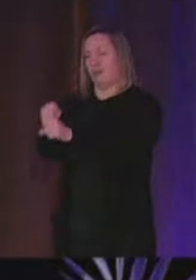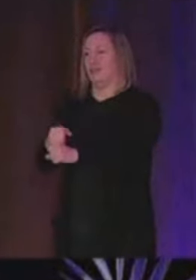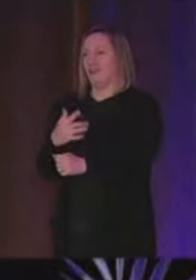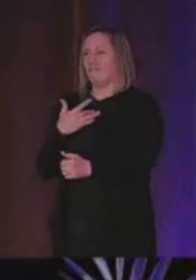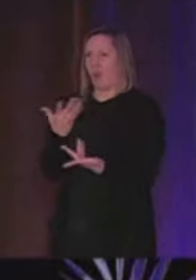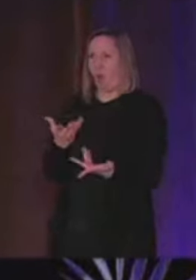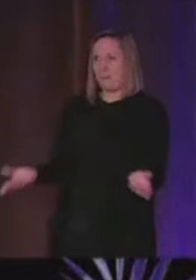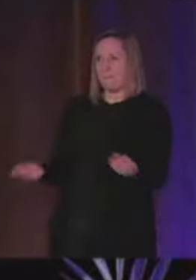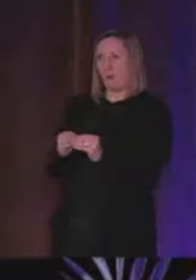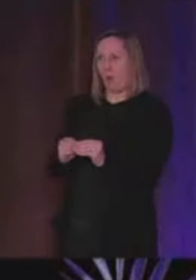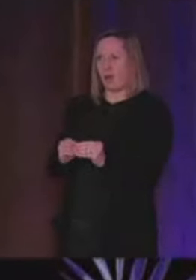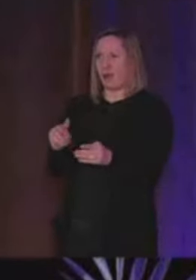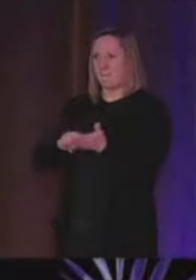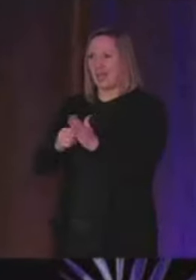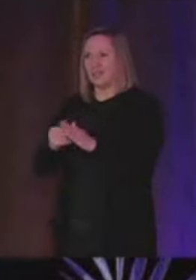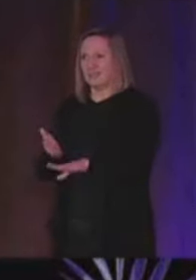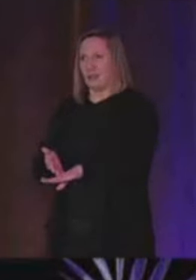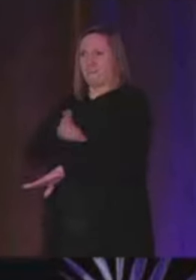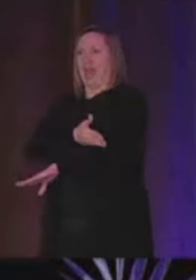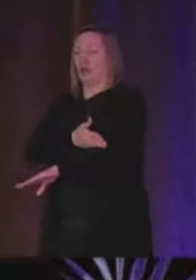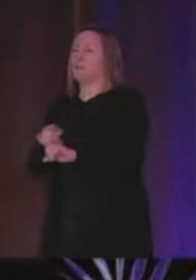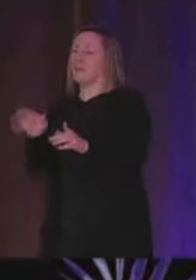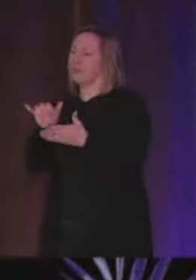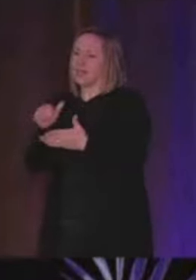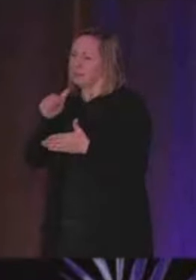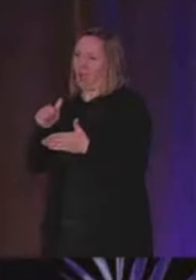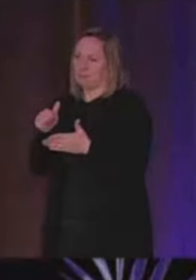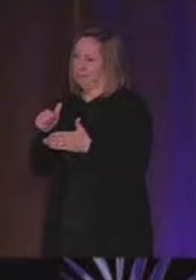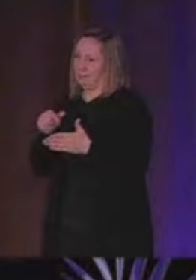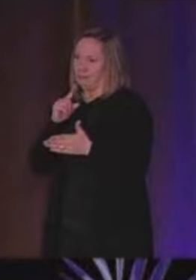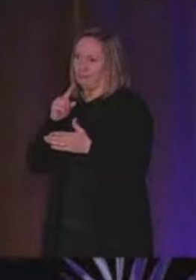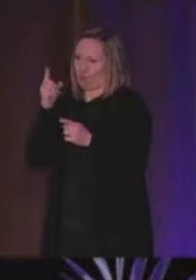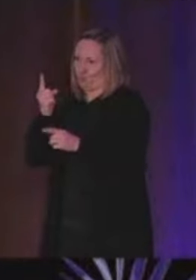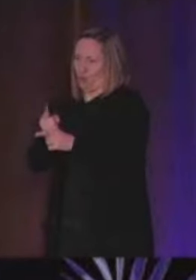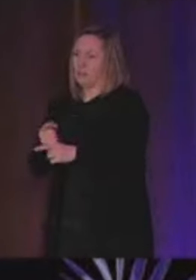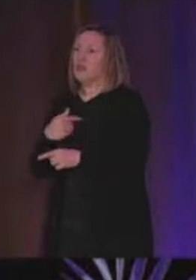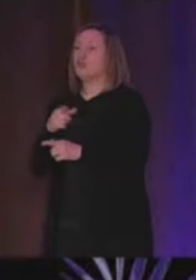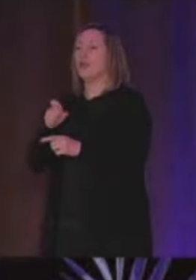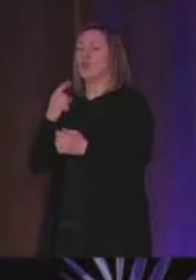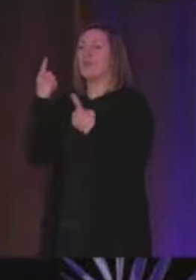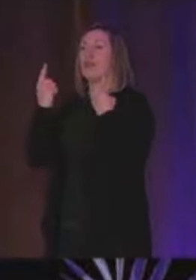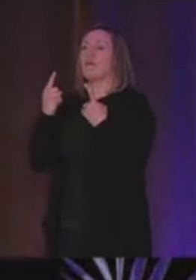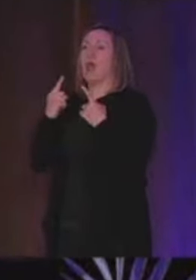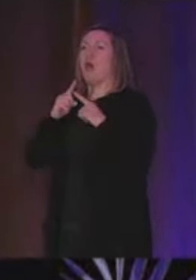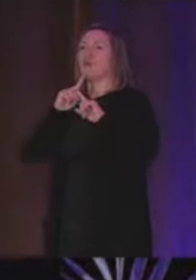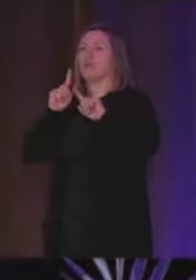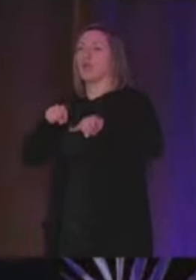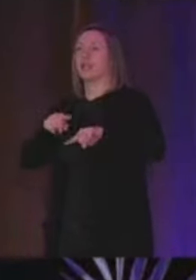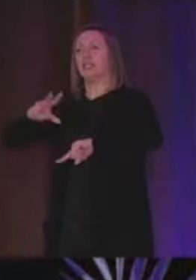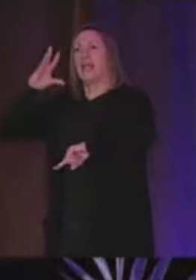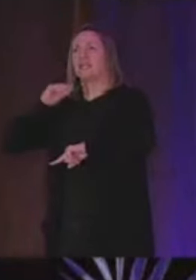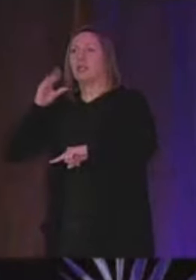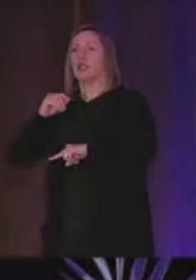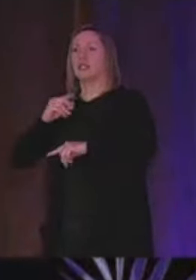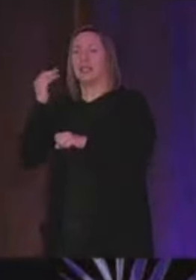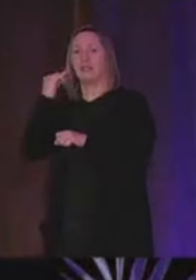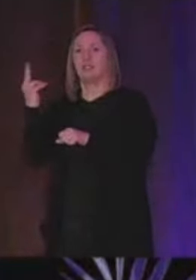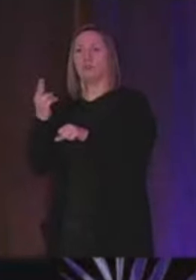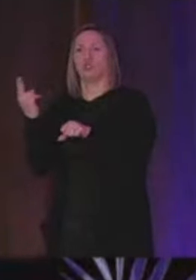better, but that's just not the case. You need to think about the reaction you're generating to your visitors as they scroll down the